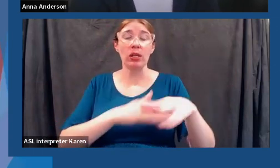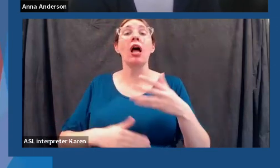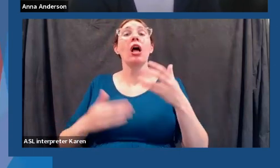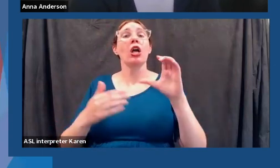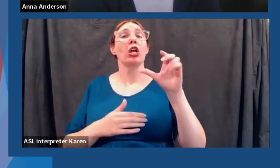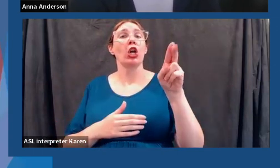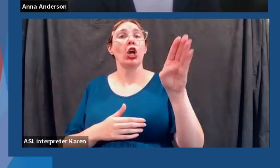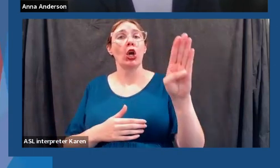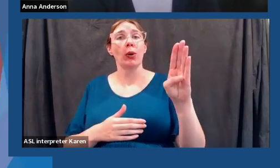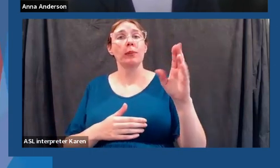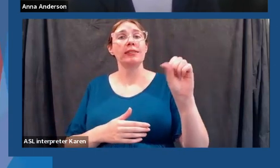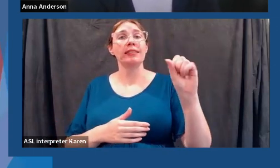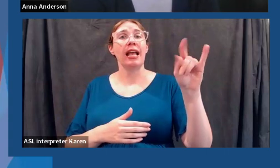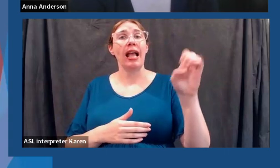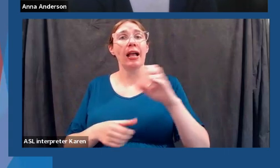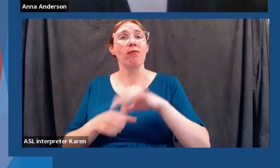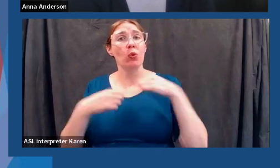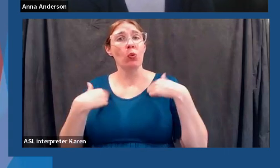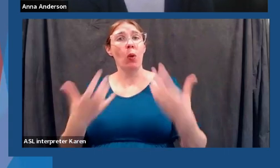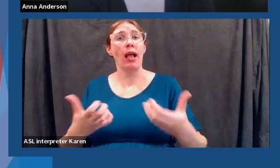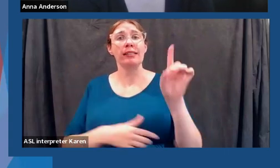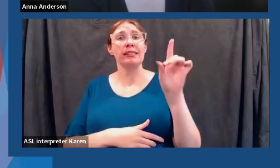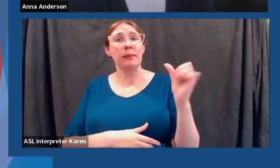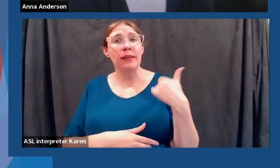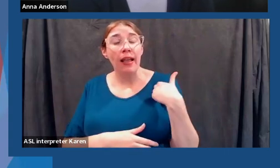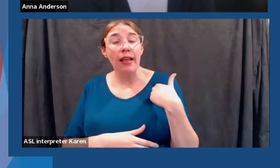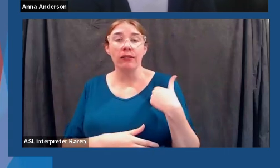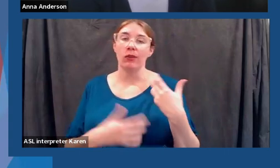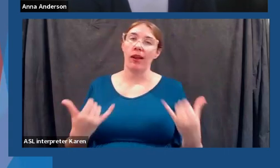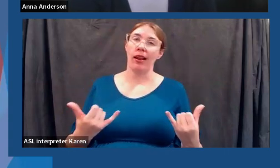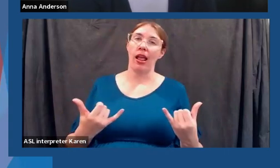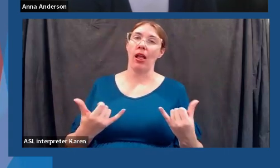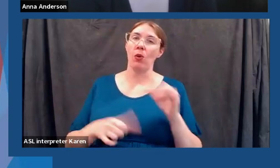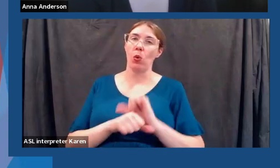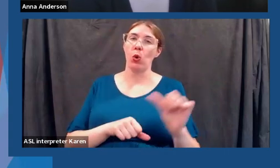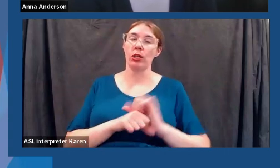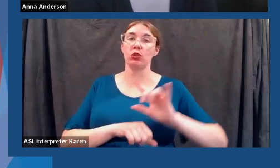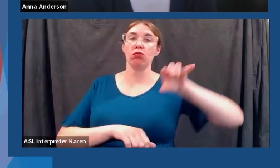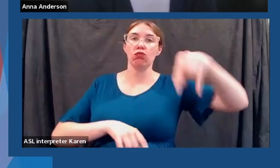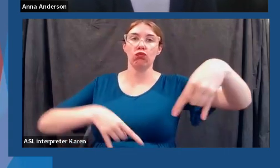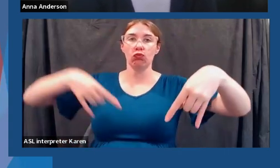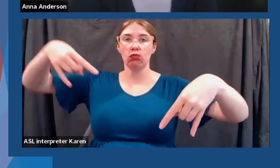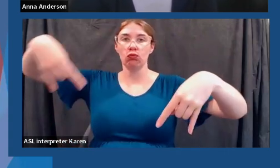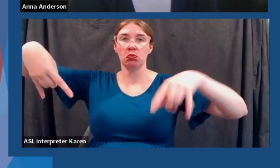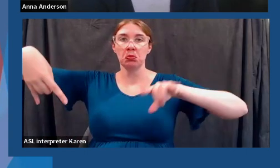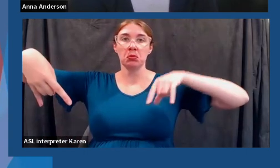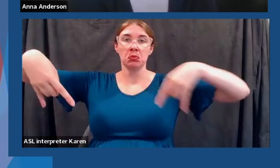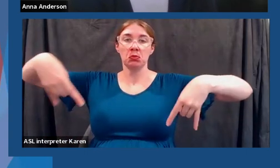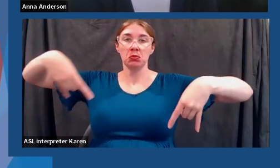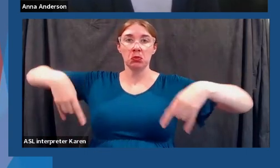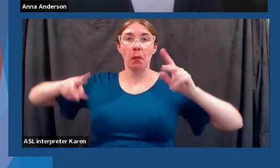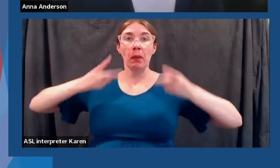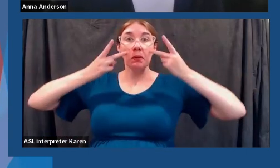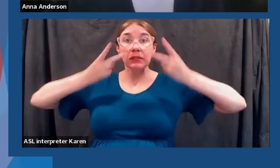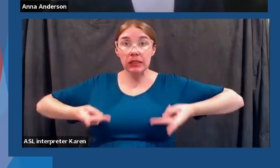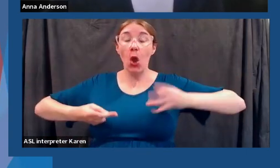have a disability. We're working right now on signage to make that more accessible and more known, but that is